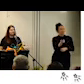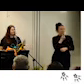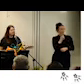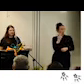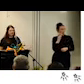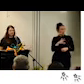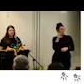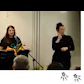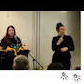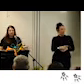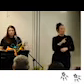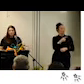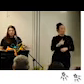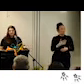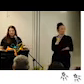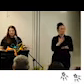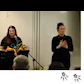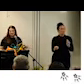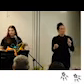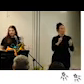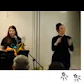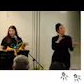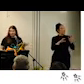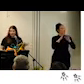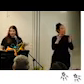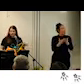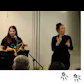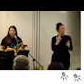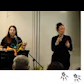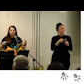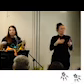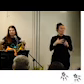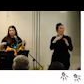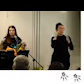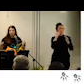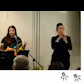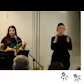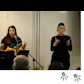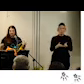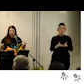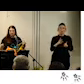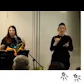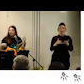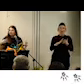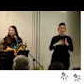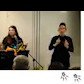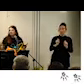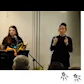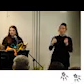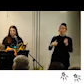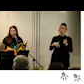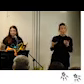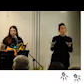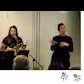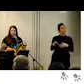science and certainly the autism field. One way they've done that, which again, I could speak endlessly on, is understanding those causes of autism. All those